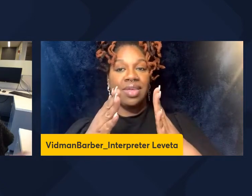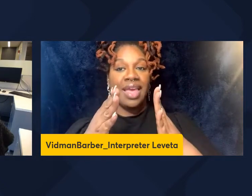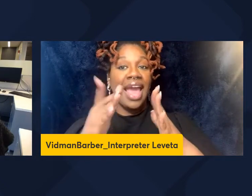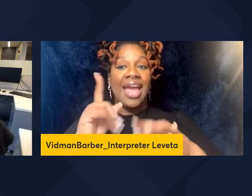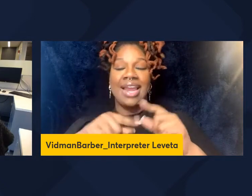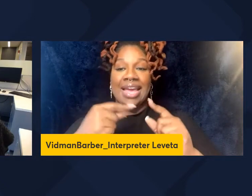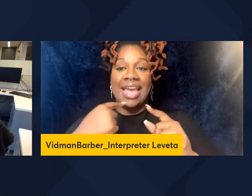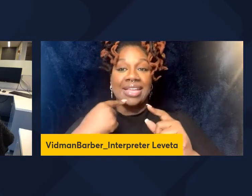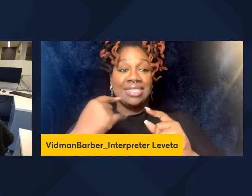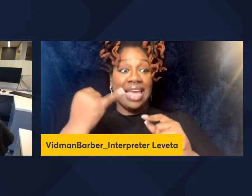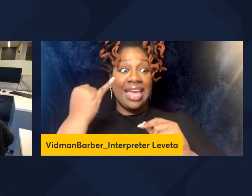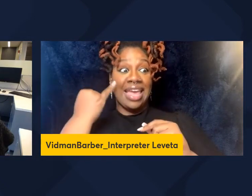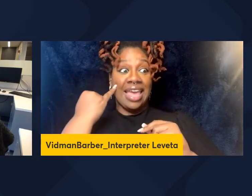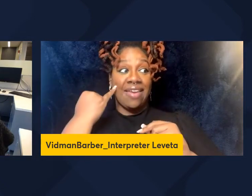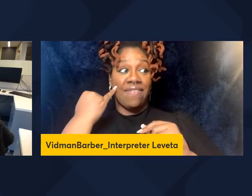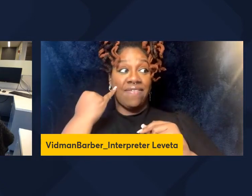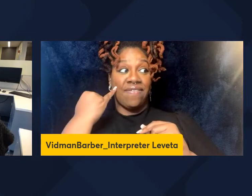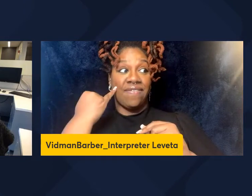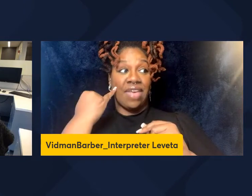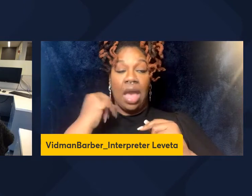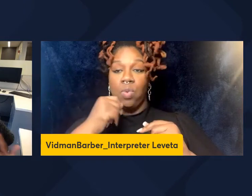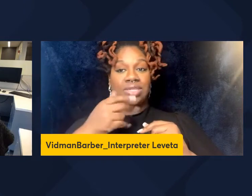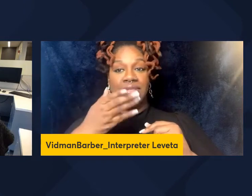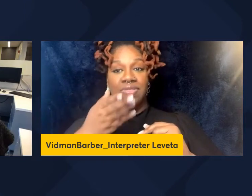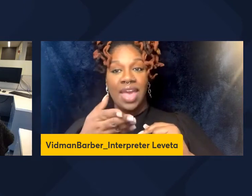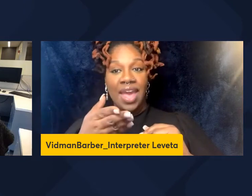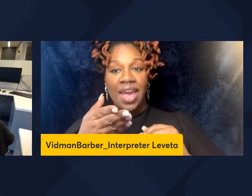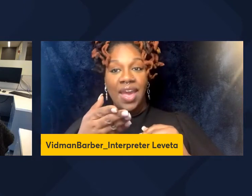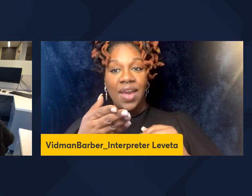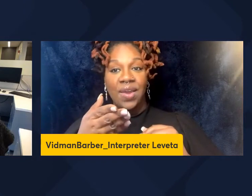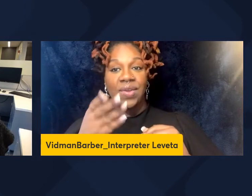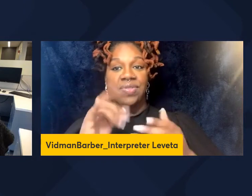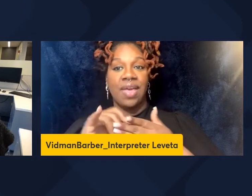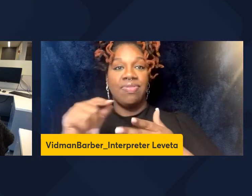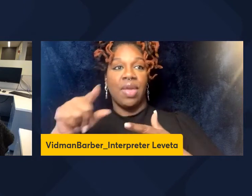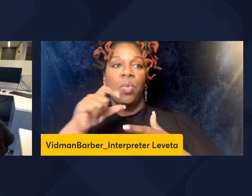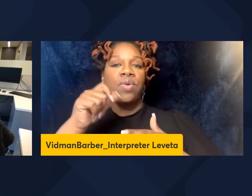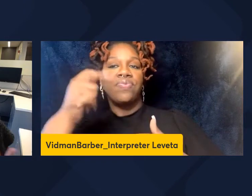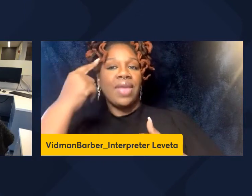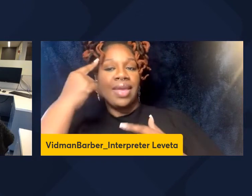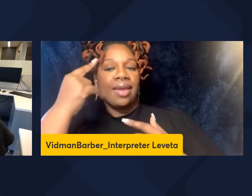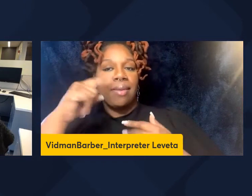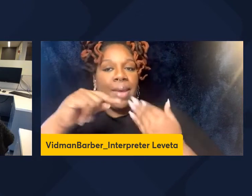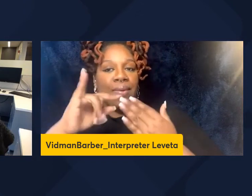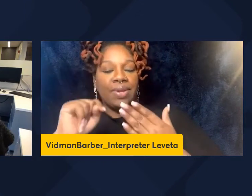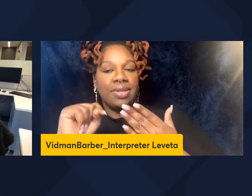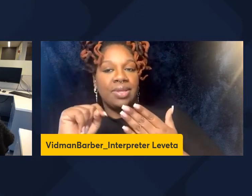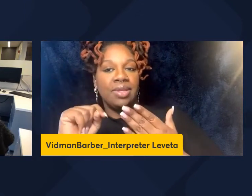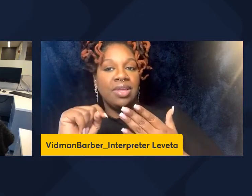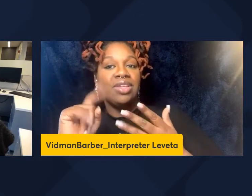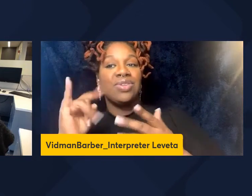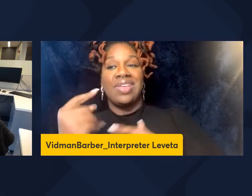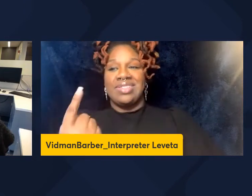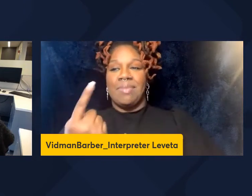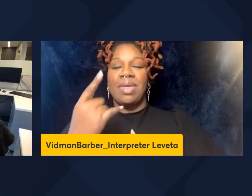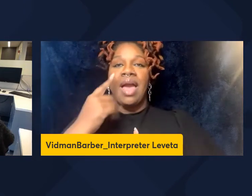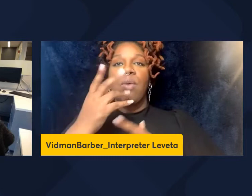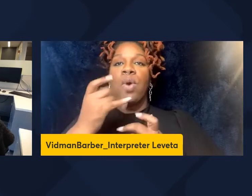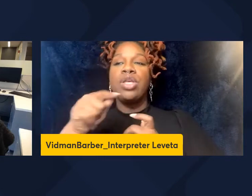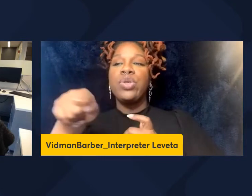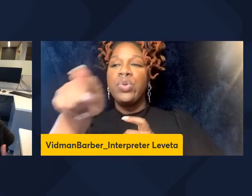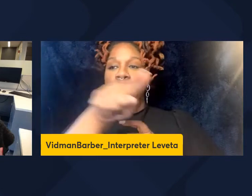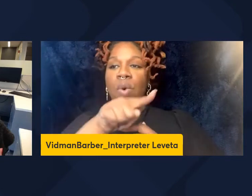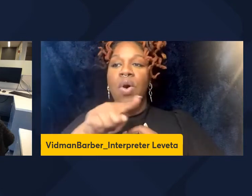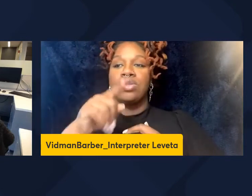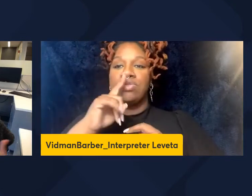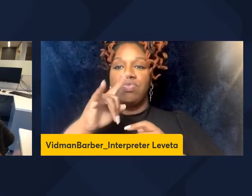if I wasn't in the room, that they weren't thinking about this. And so that is something that I really want you all to be thinking